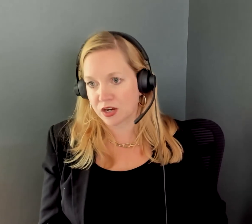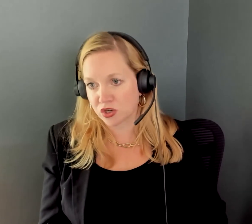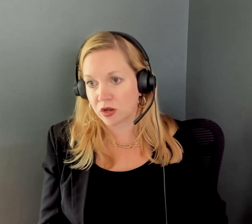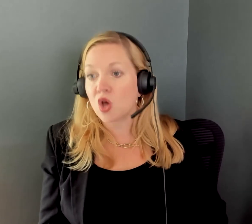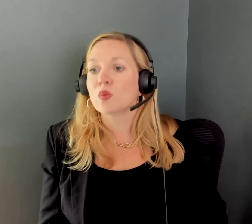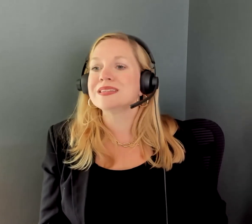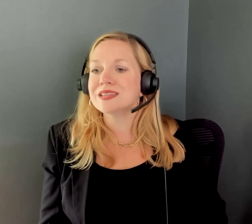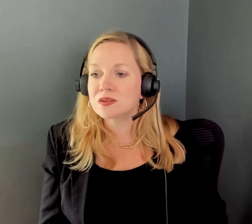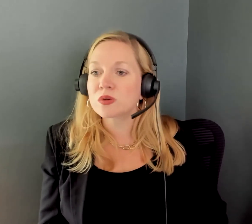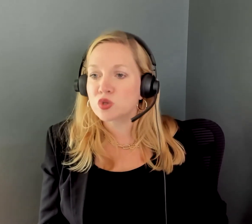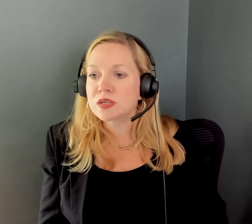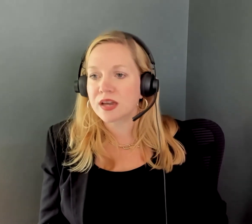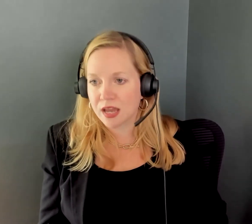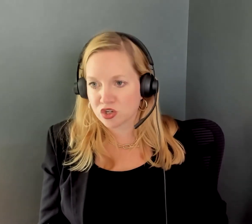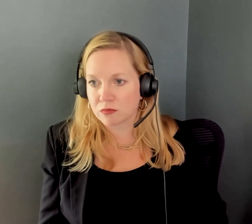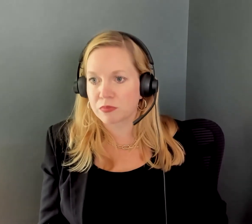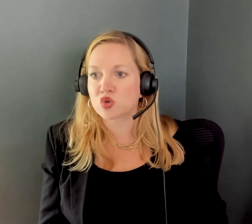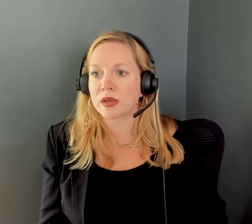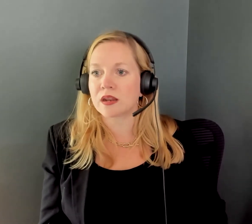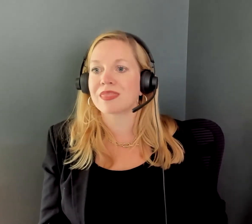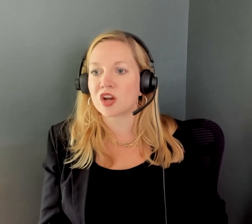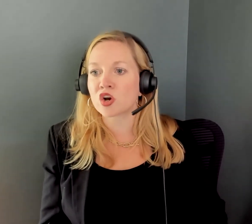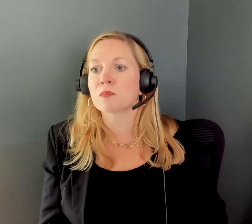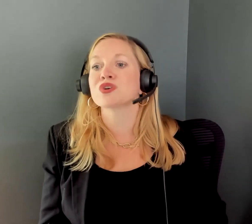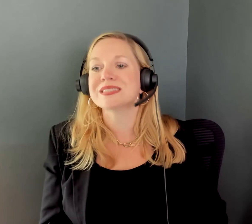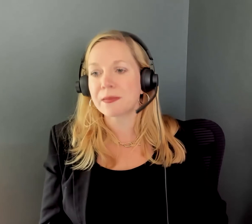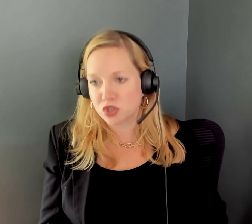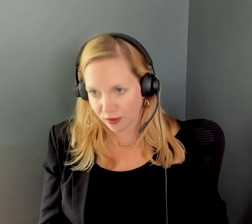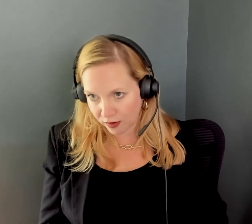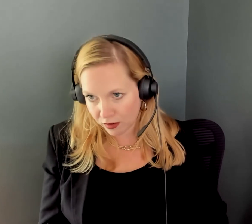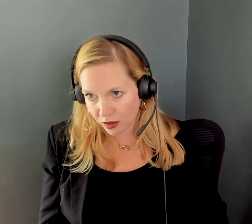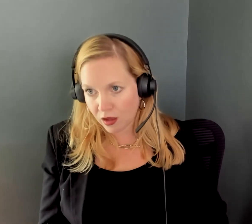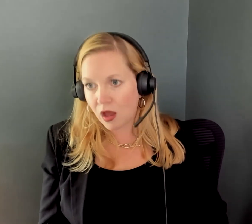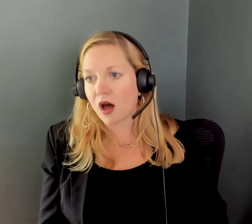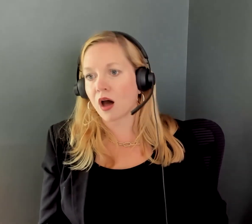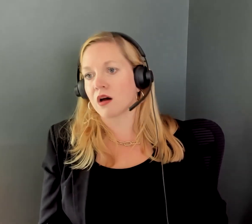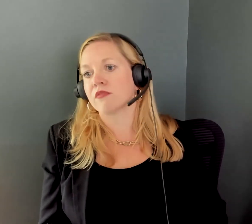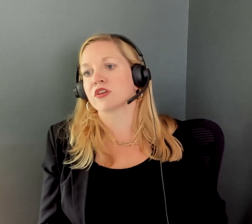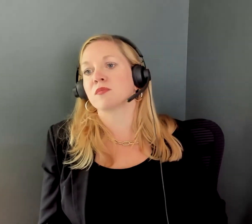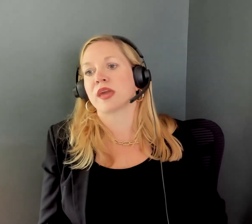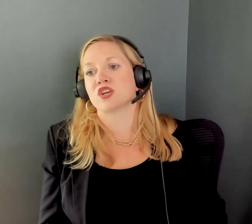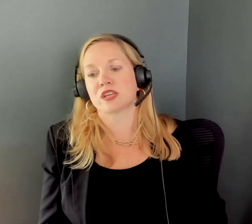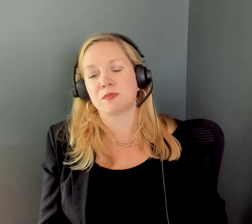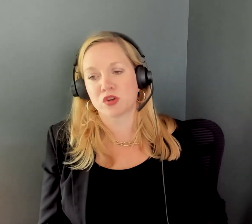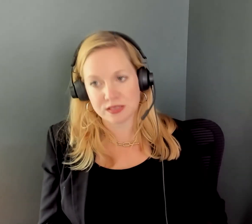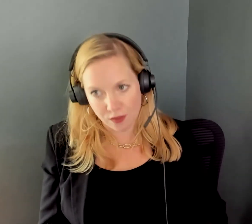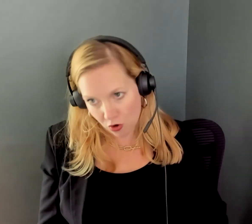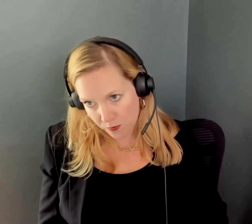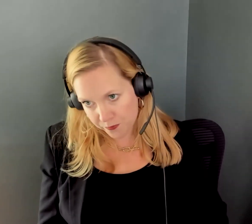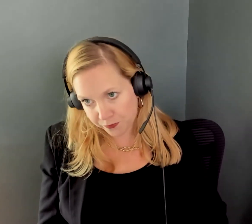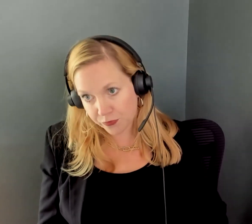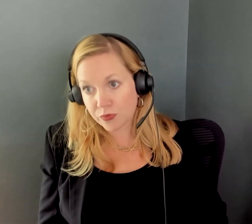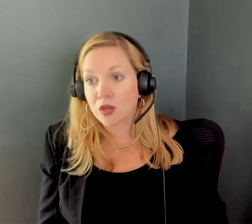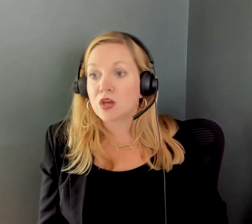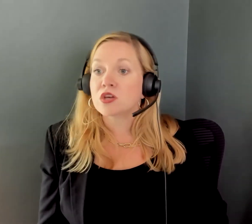see that connection. We do see the connection between their perception of the communication experience in the